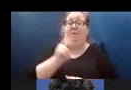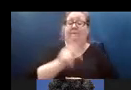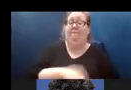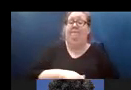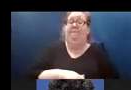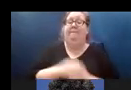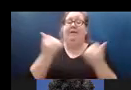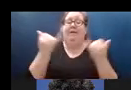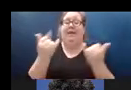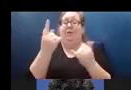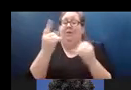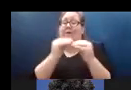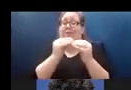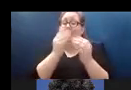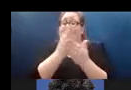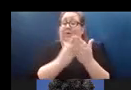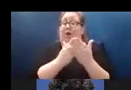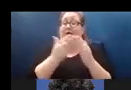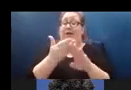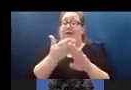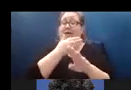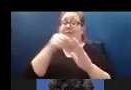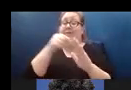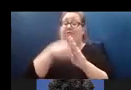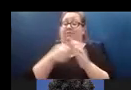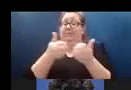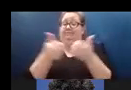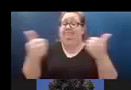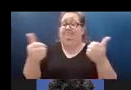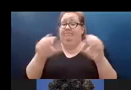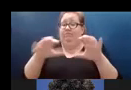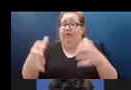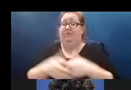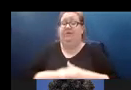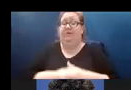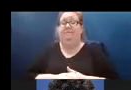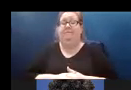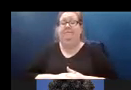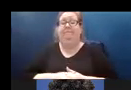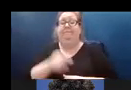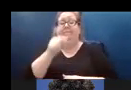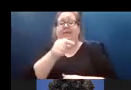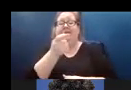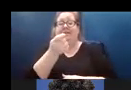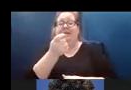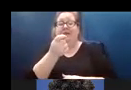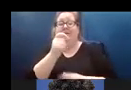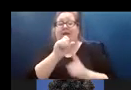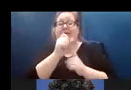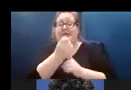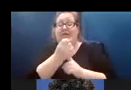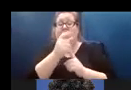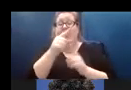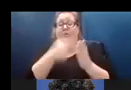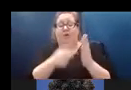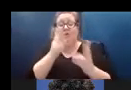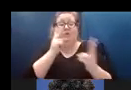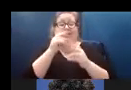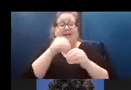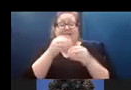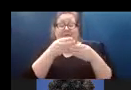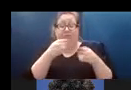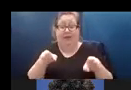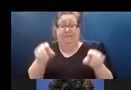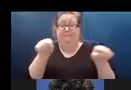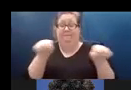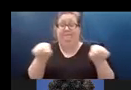So just one more section to get through before we dive into the breakouts. We want to share a little bit about what you'll see in the breakout. First, you'll hear us